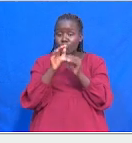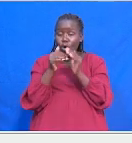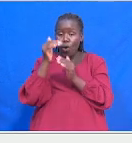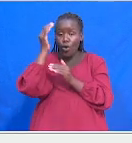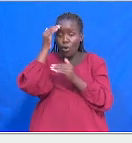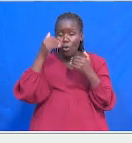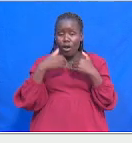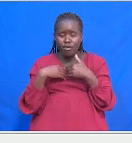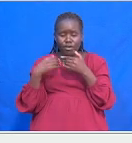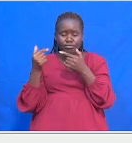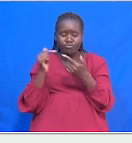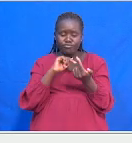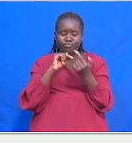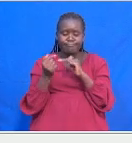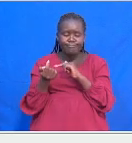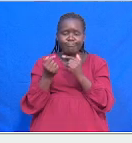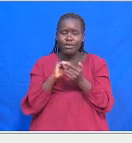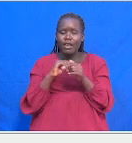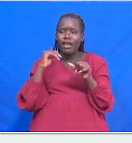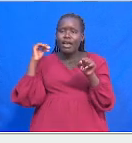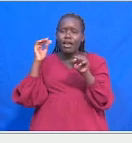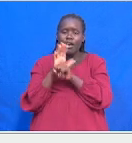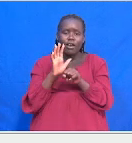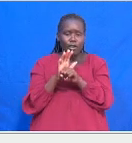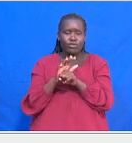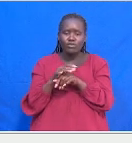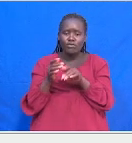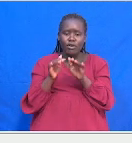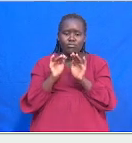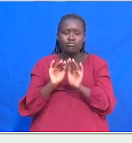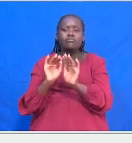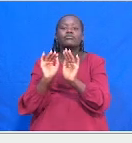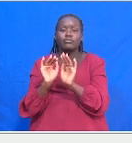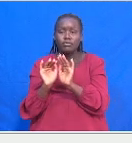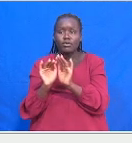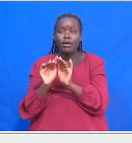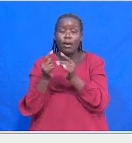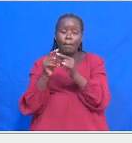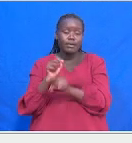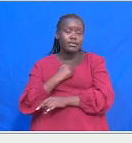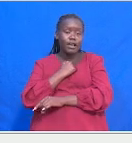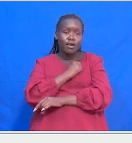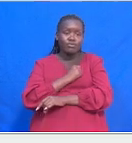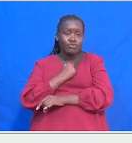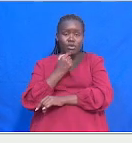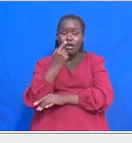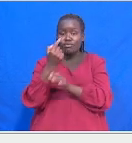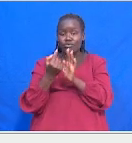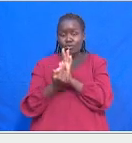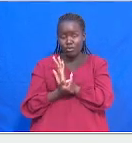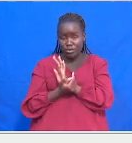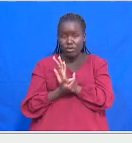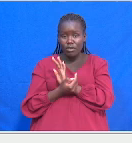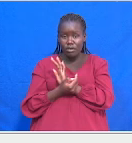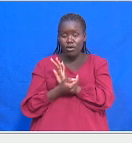was a lot of coercion. There was a lot of intimidation. And I'm sorry that I'm told